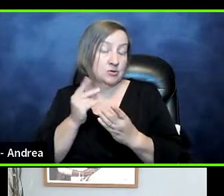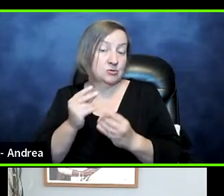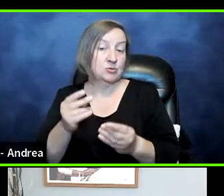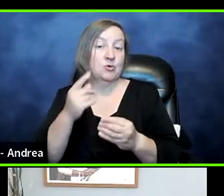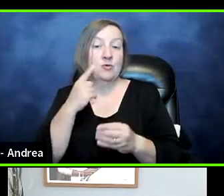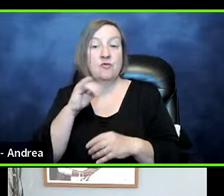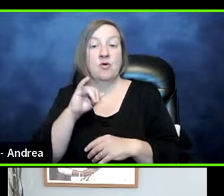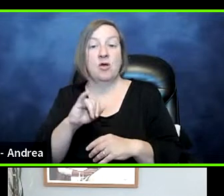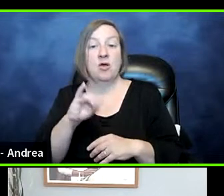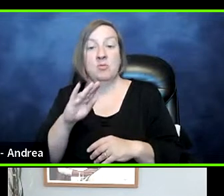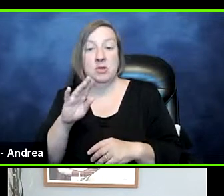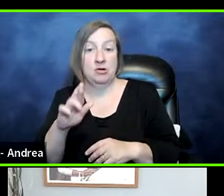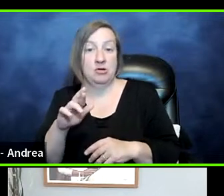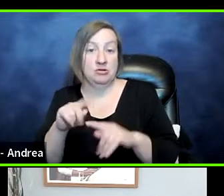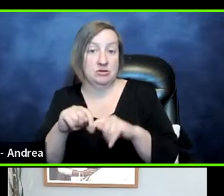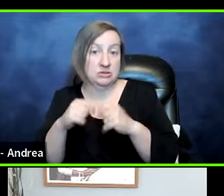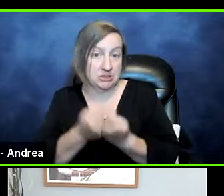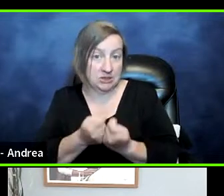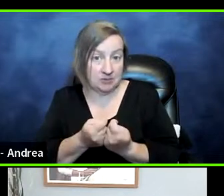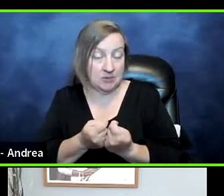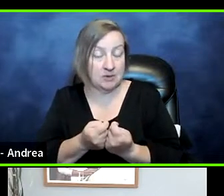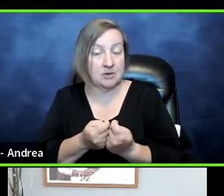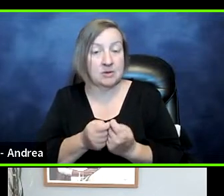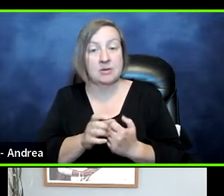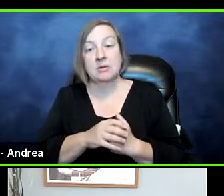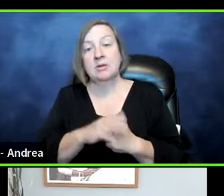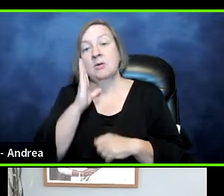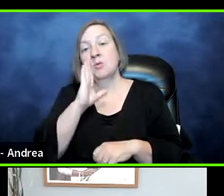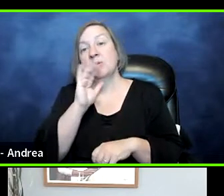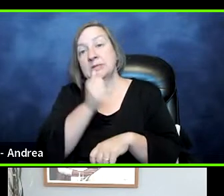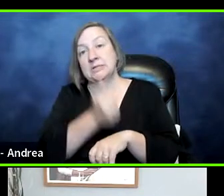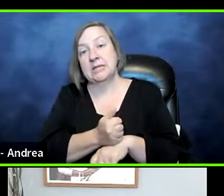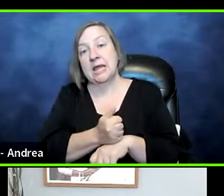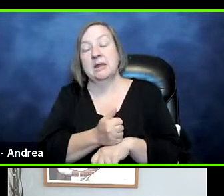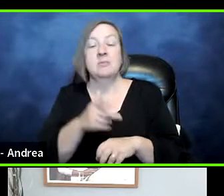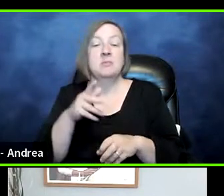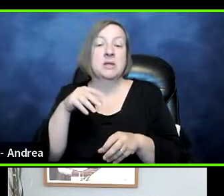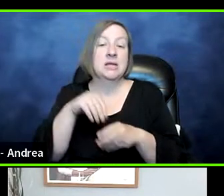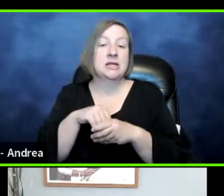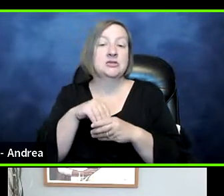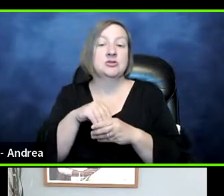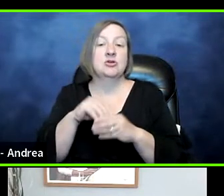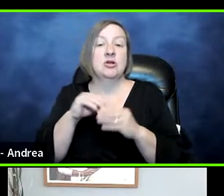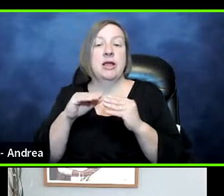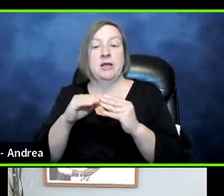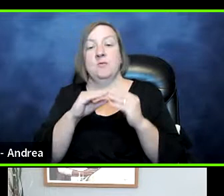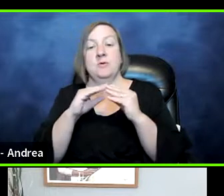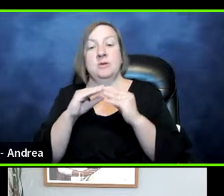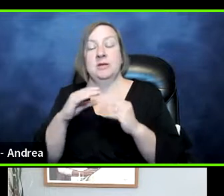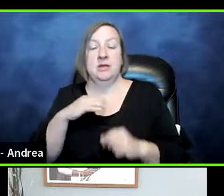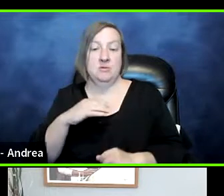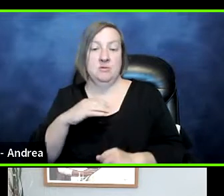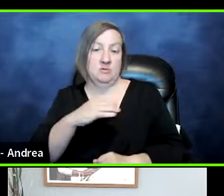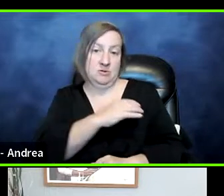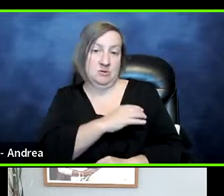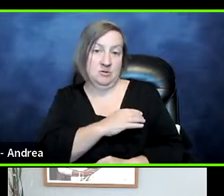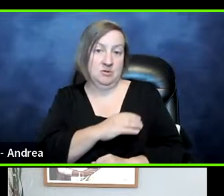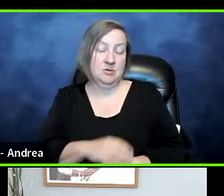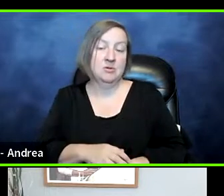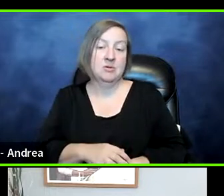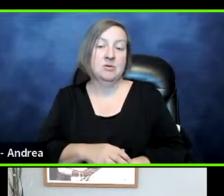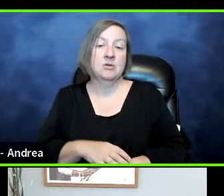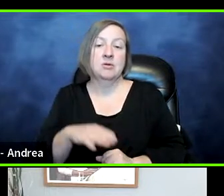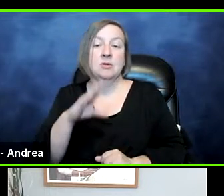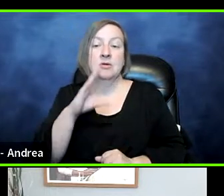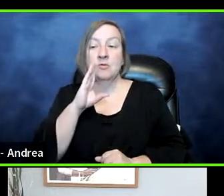IBR team is standing up an internal equity council where we'll have task